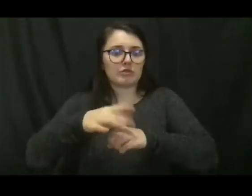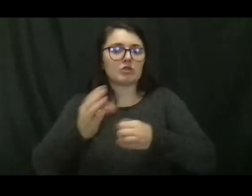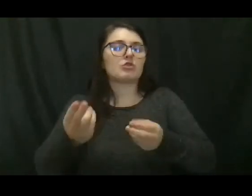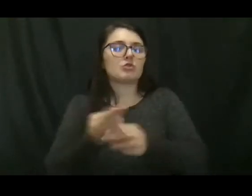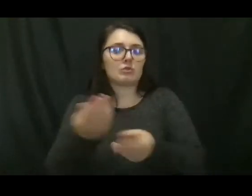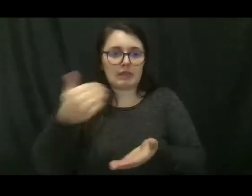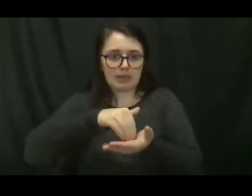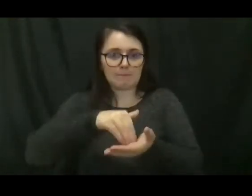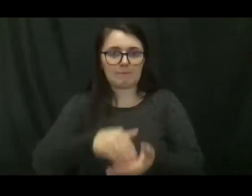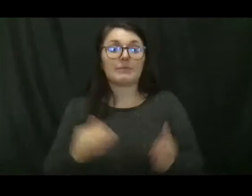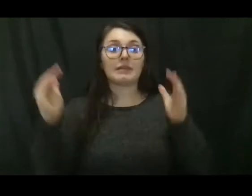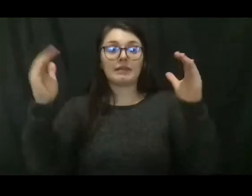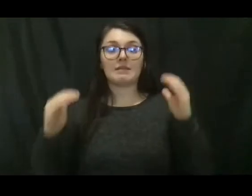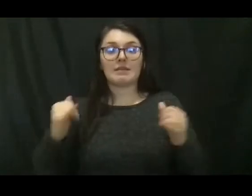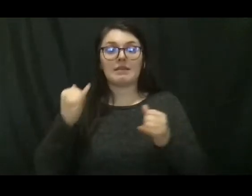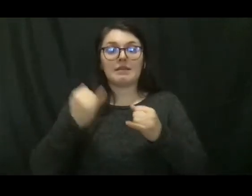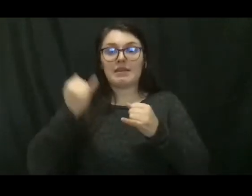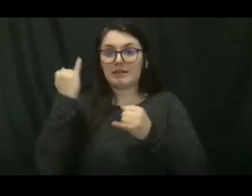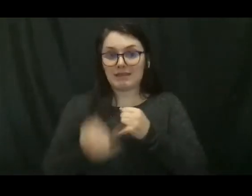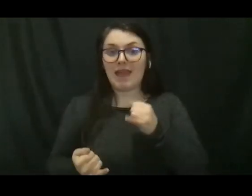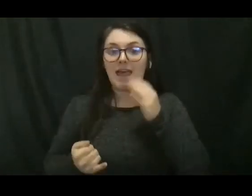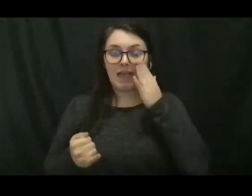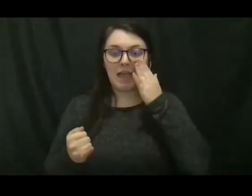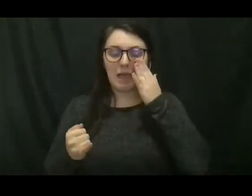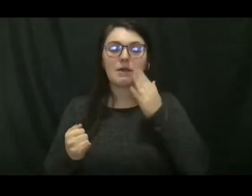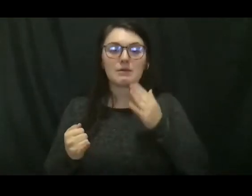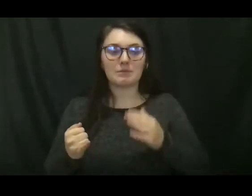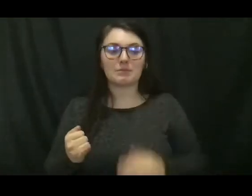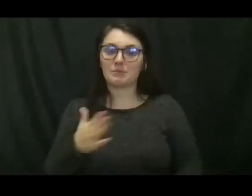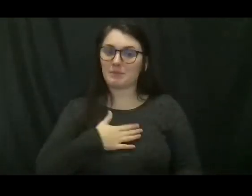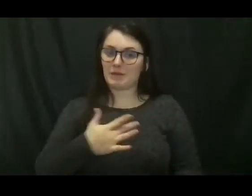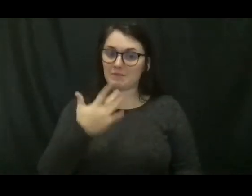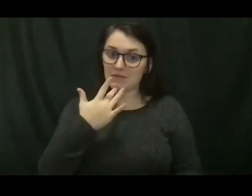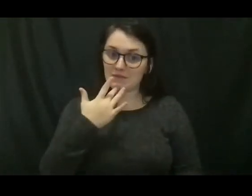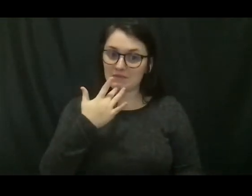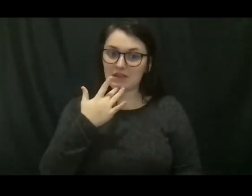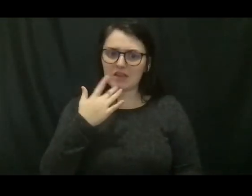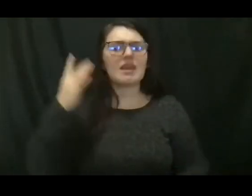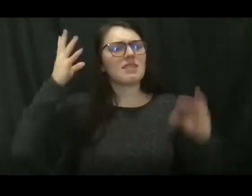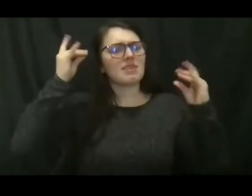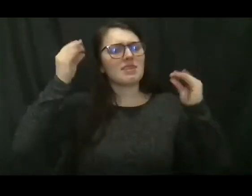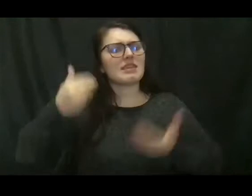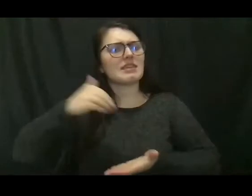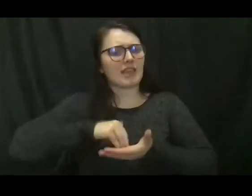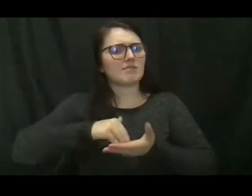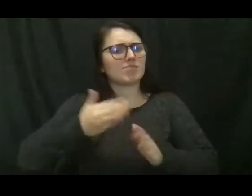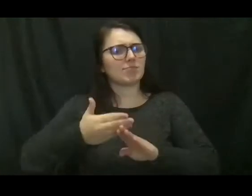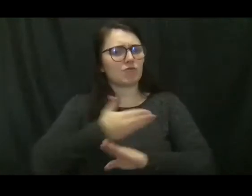one of our favorites, and I know Eco Chick loves this word. This is my favorite one. Yep. Is rethink. So